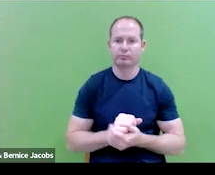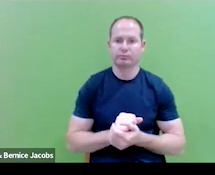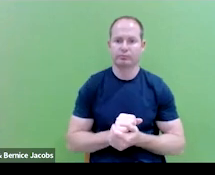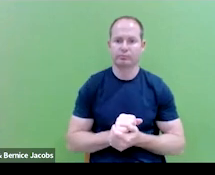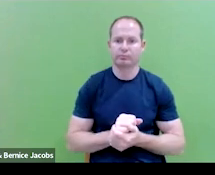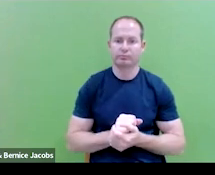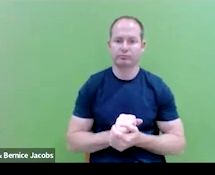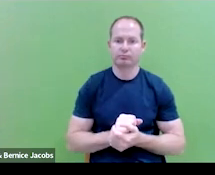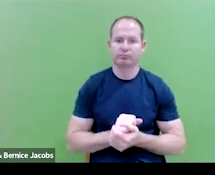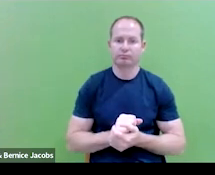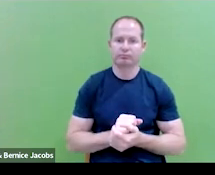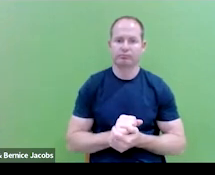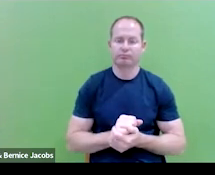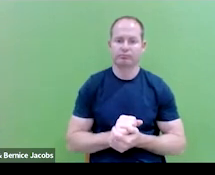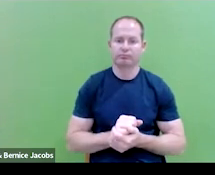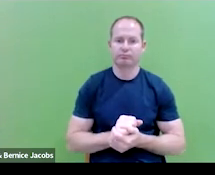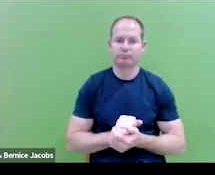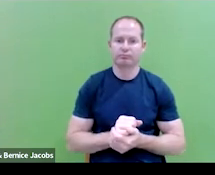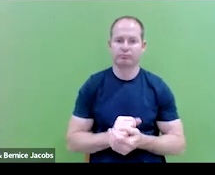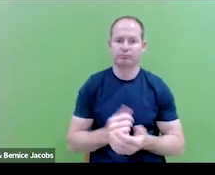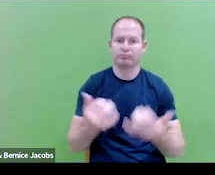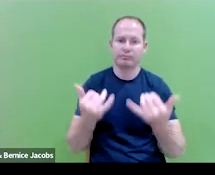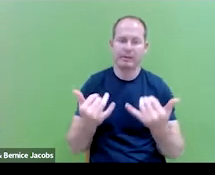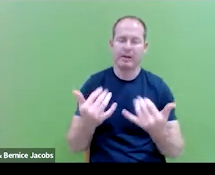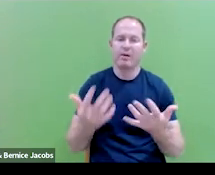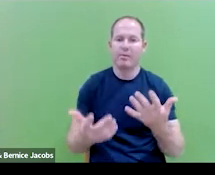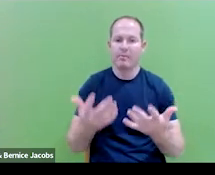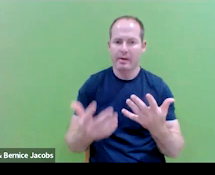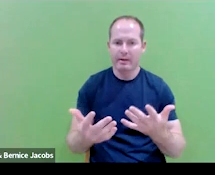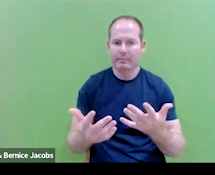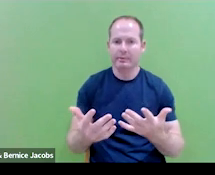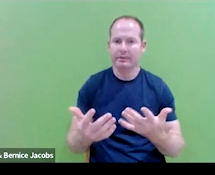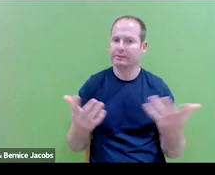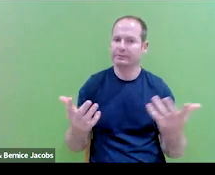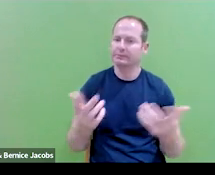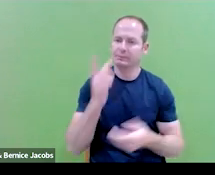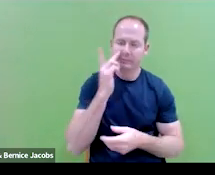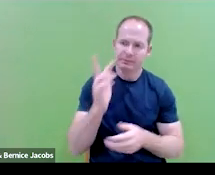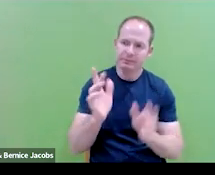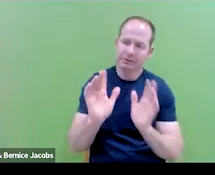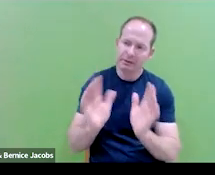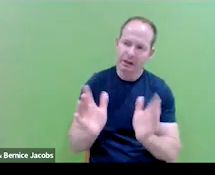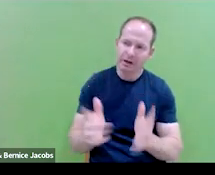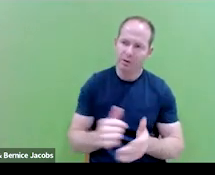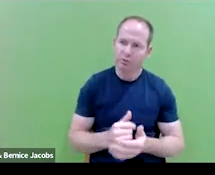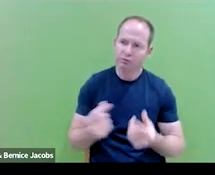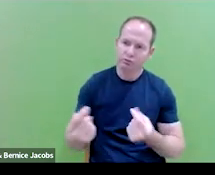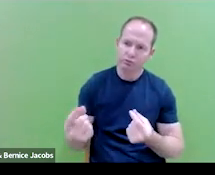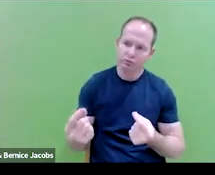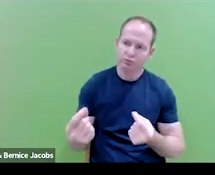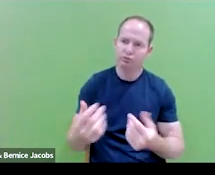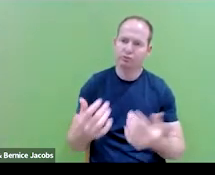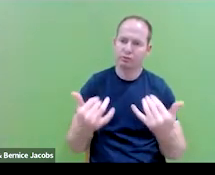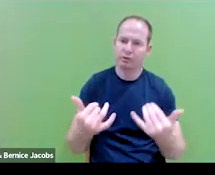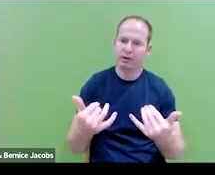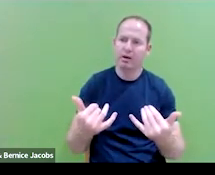the, for lack of a better phrase, stay out of your ivory tower and humbling yourself to the